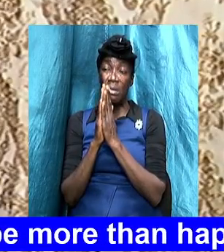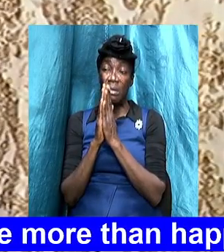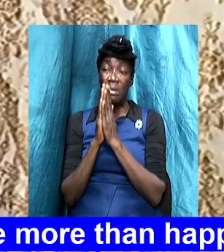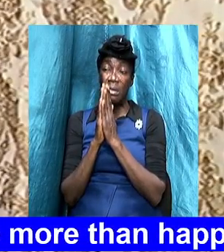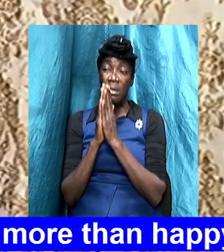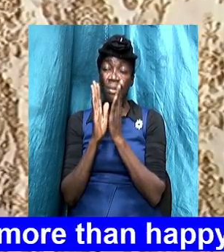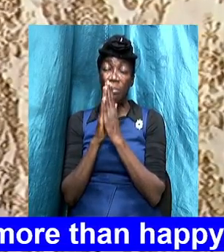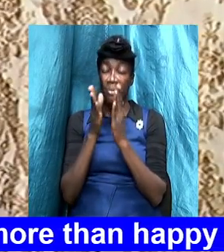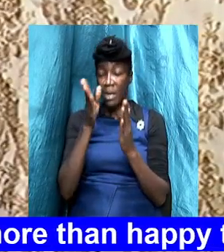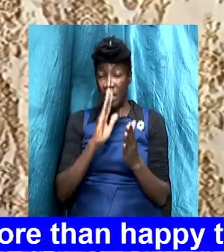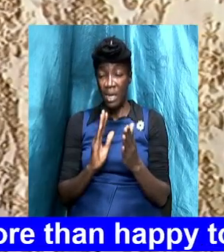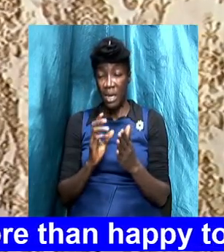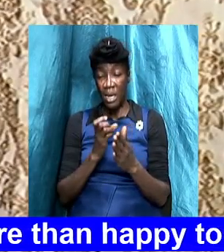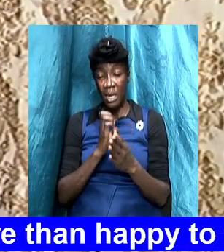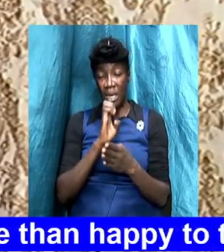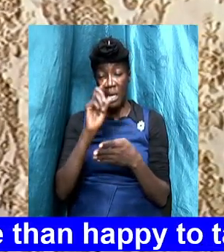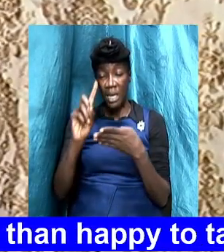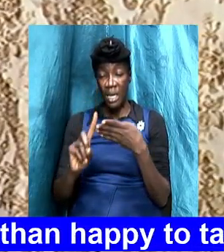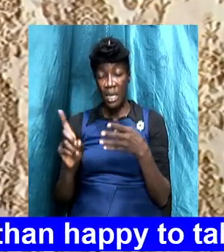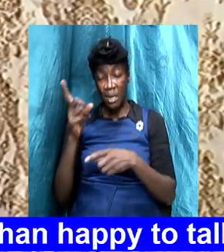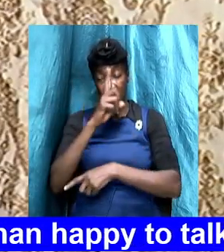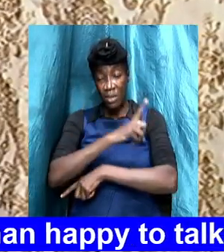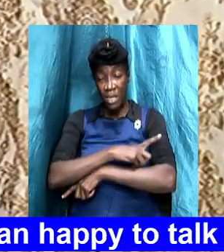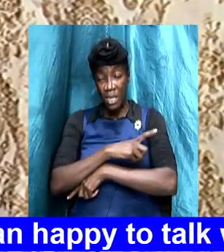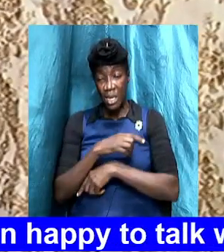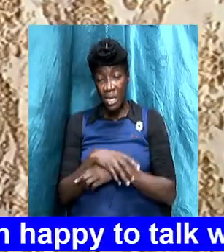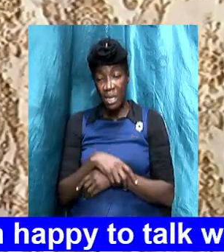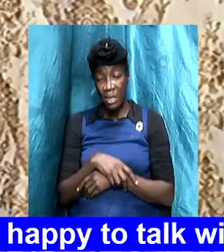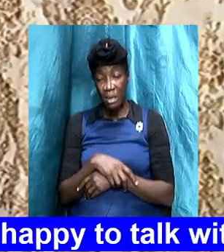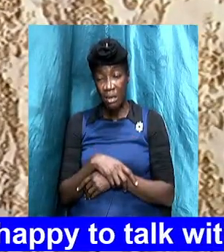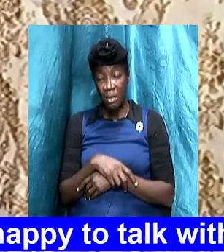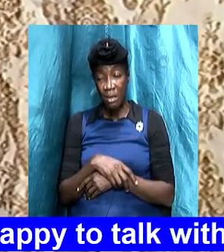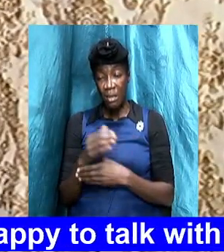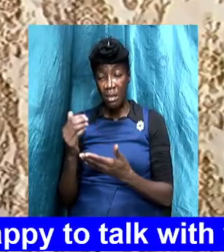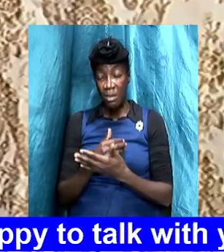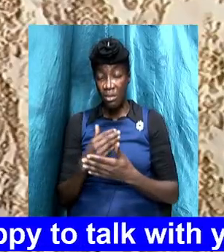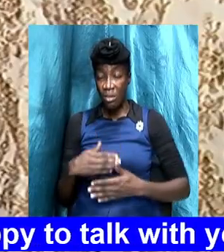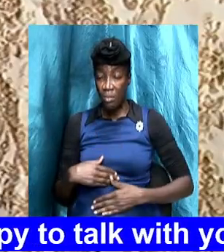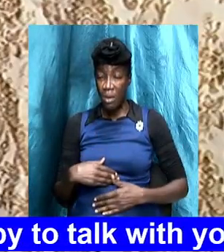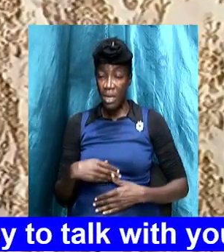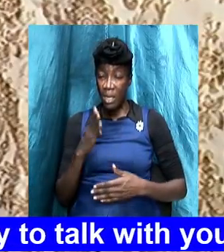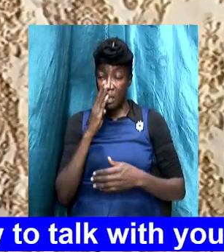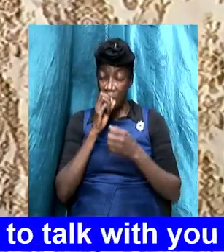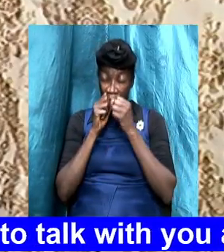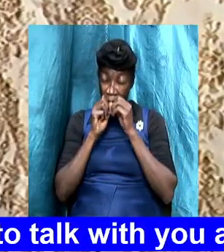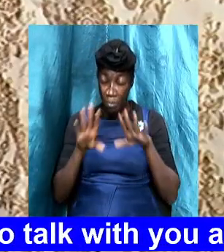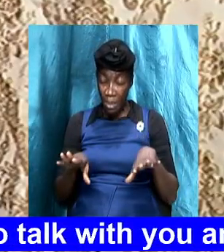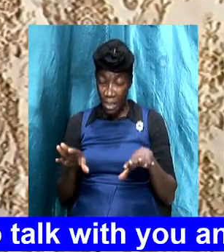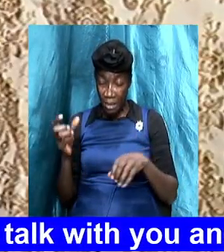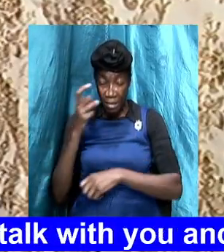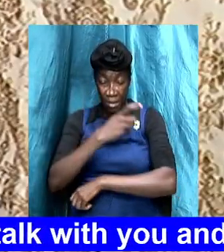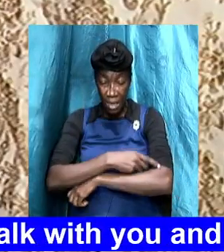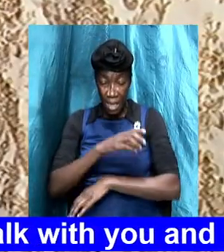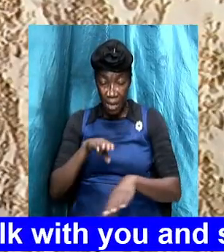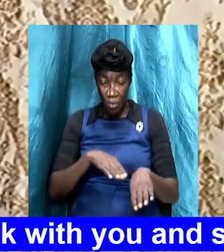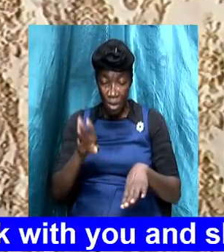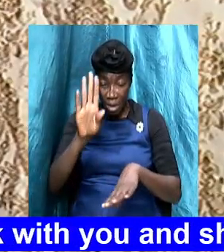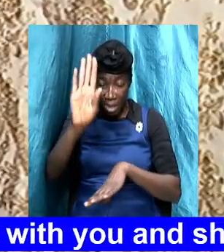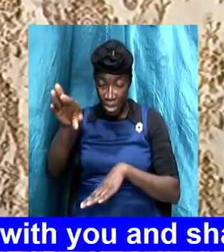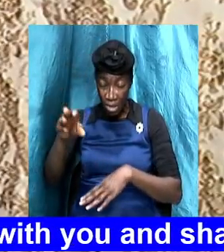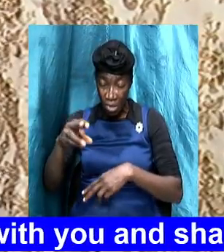And I pray, God, that at the end of the day, amen, that somebody would have been blessed today. Walk in your